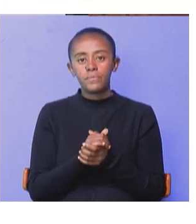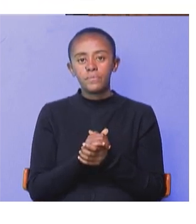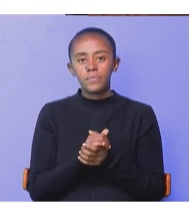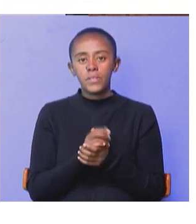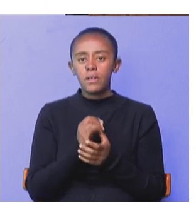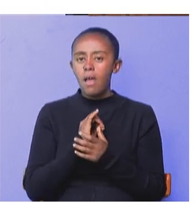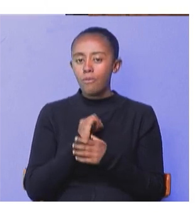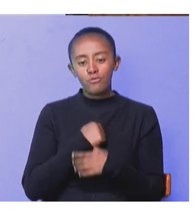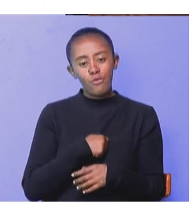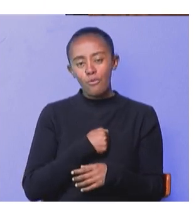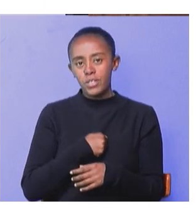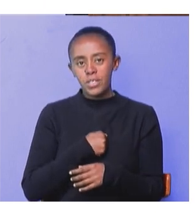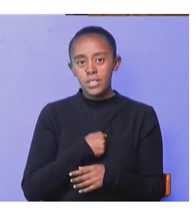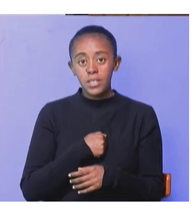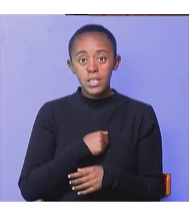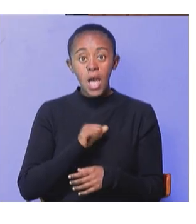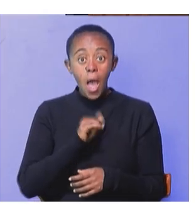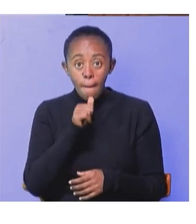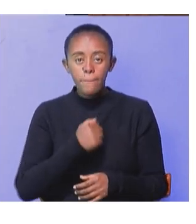I'm sorry,